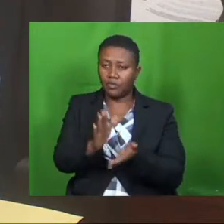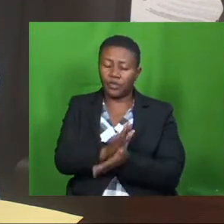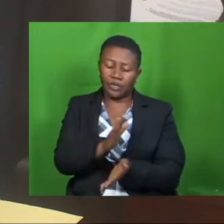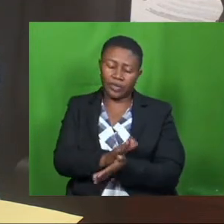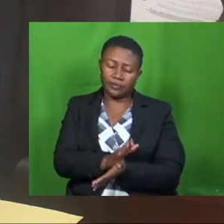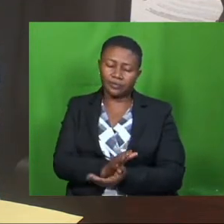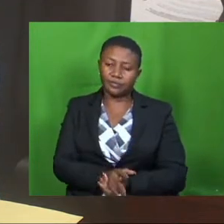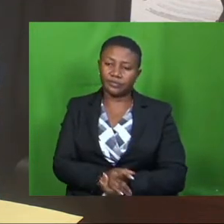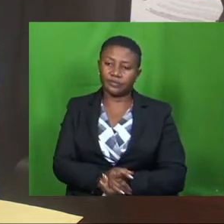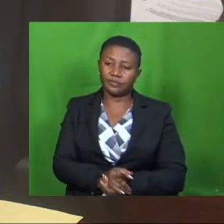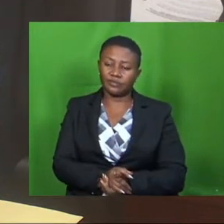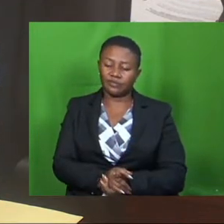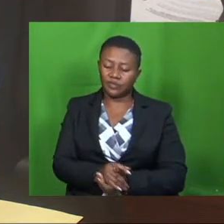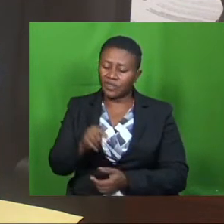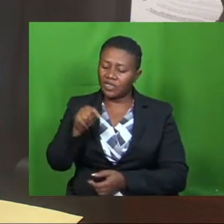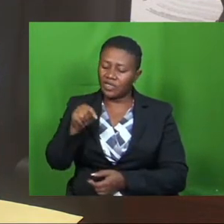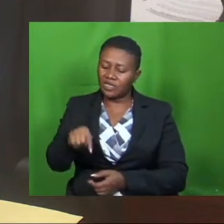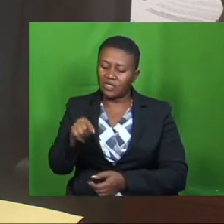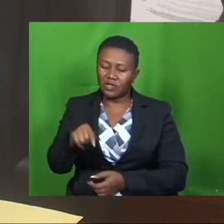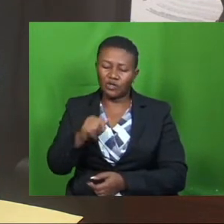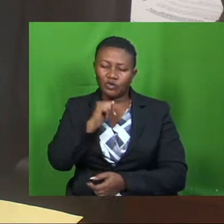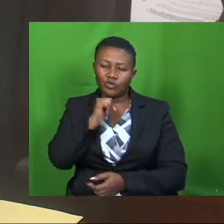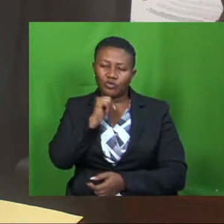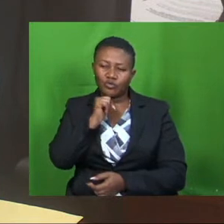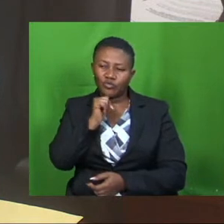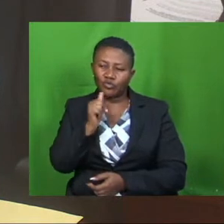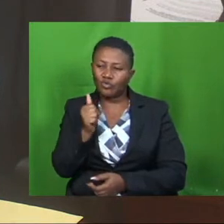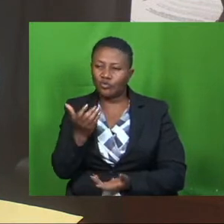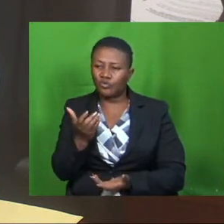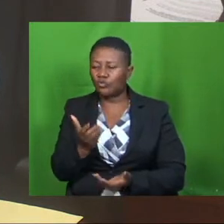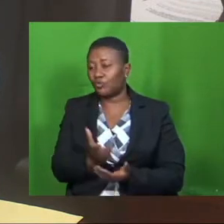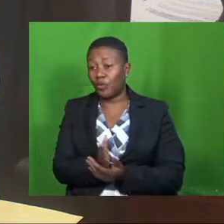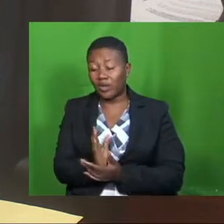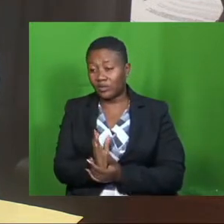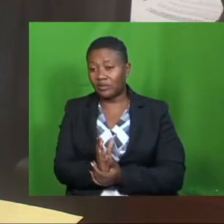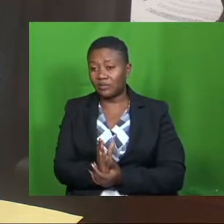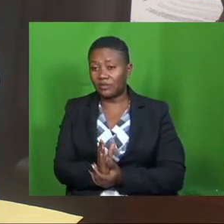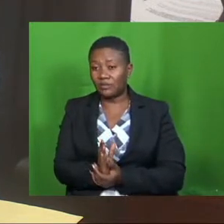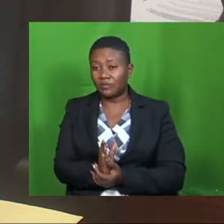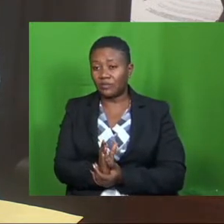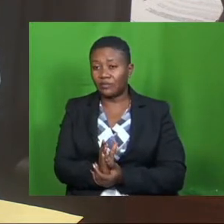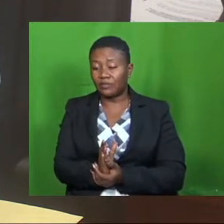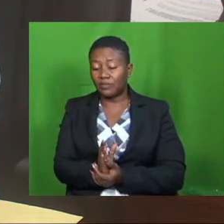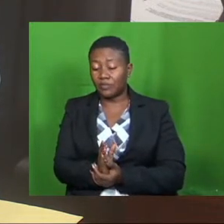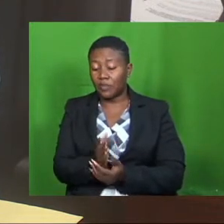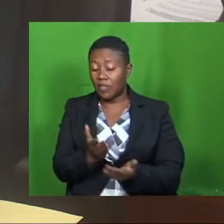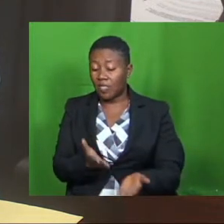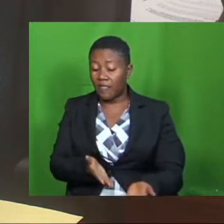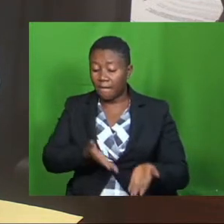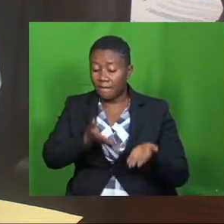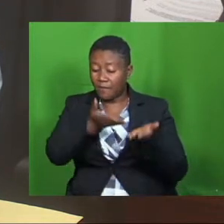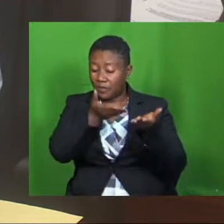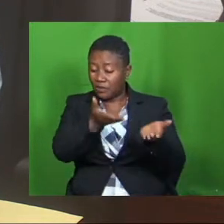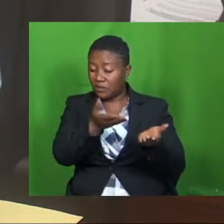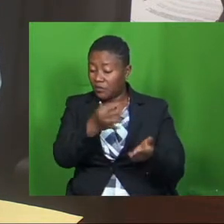thing is coming about. And I hear my colleague, the Honorable Abuja, say that since 2017. 2017, did you have COVID?